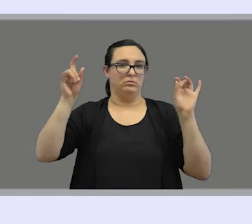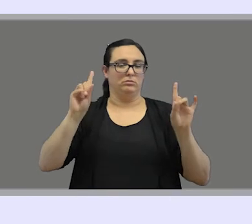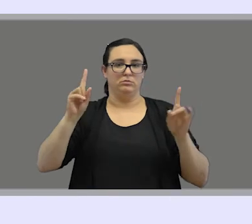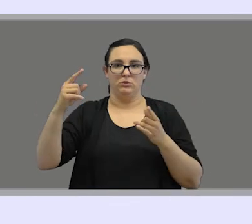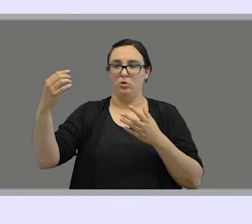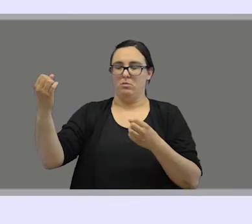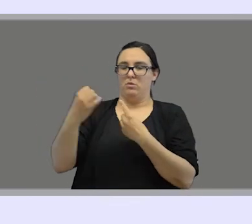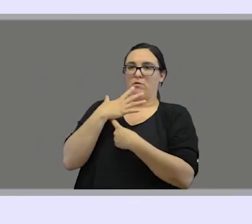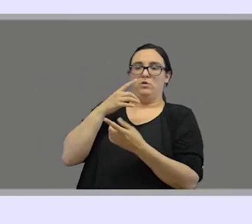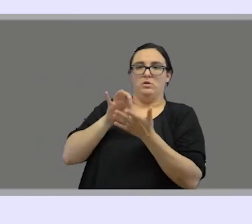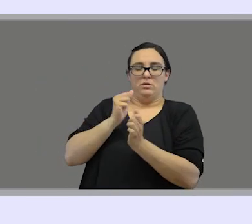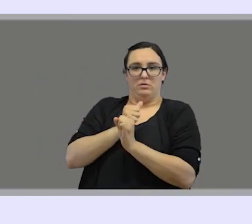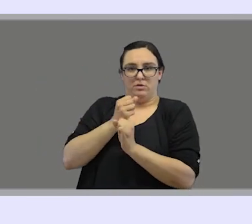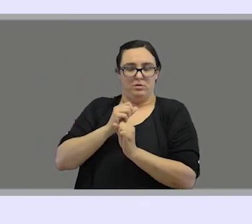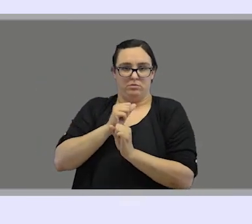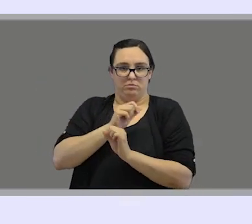job.